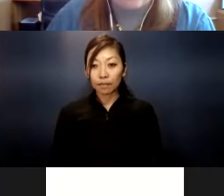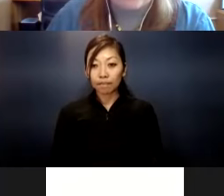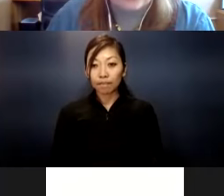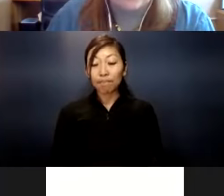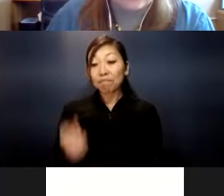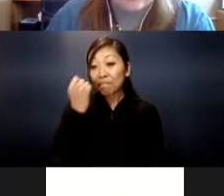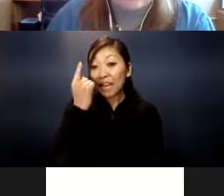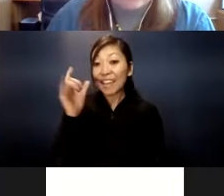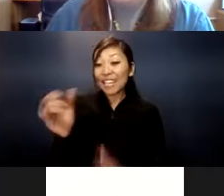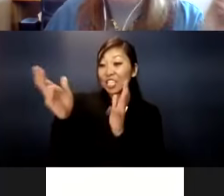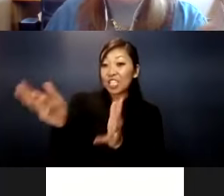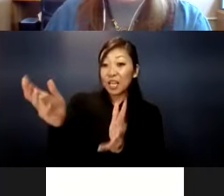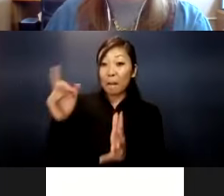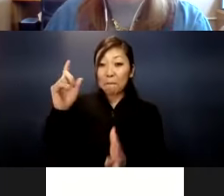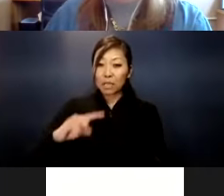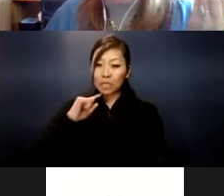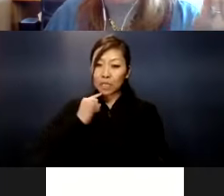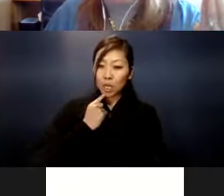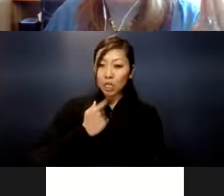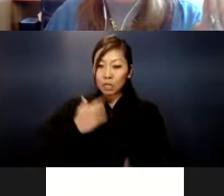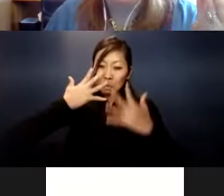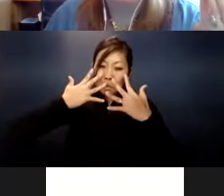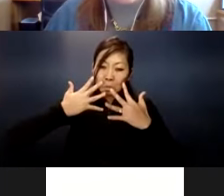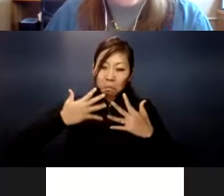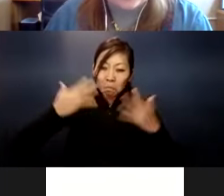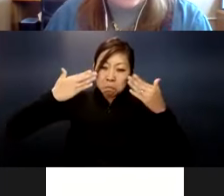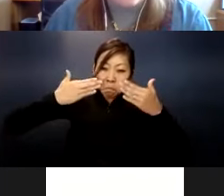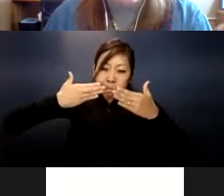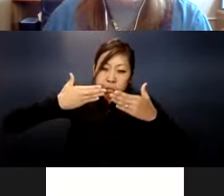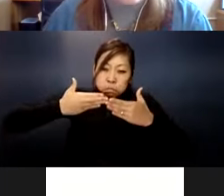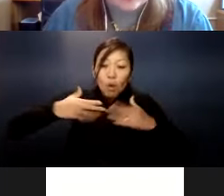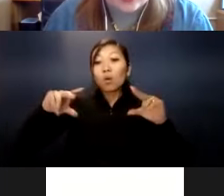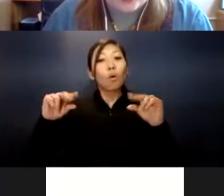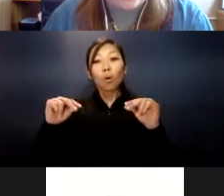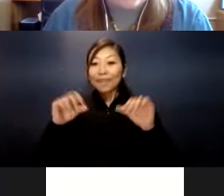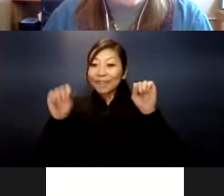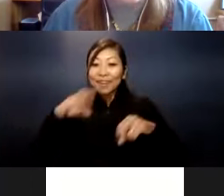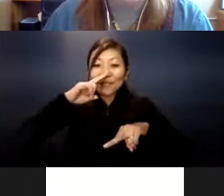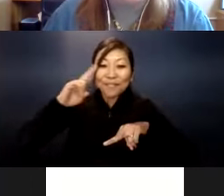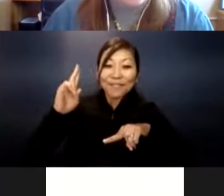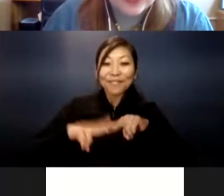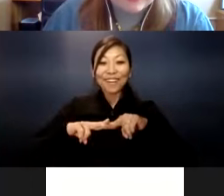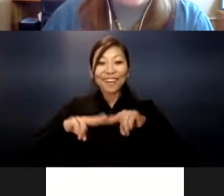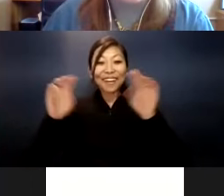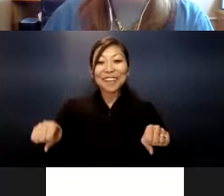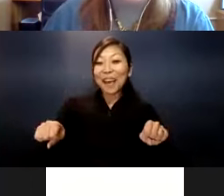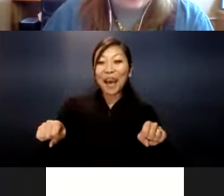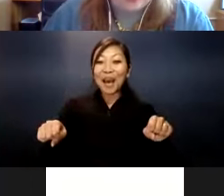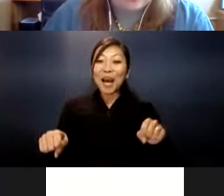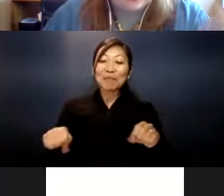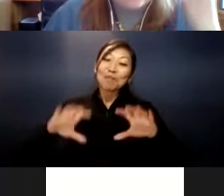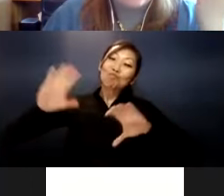serious soul sucking stuff. These can be fun, lighthearted,